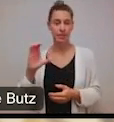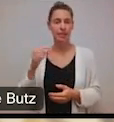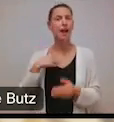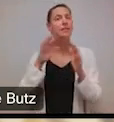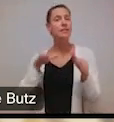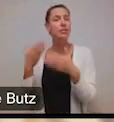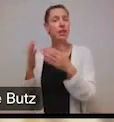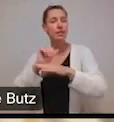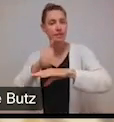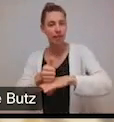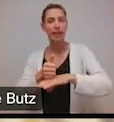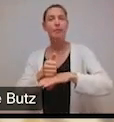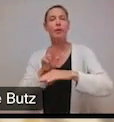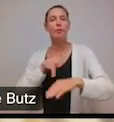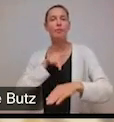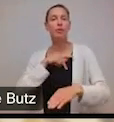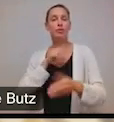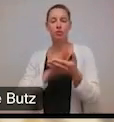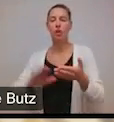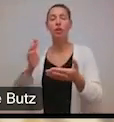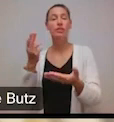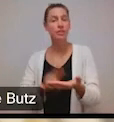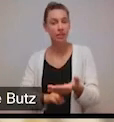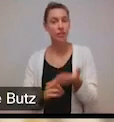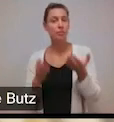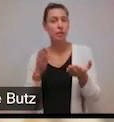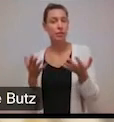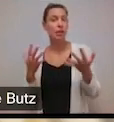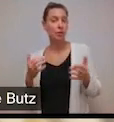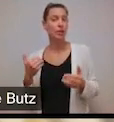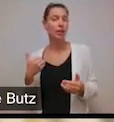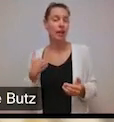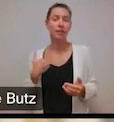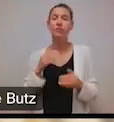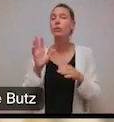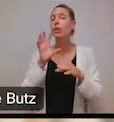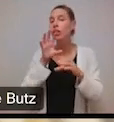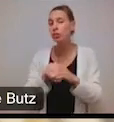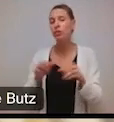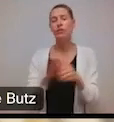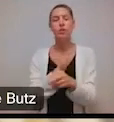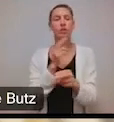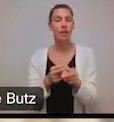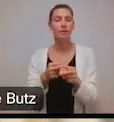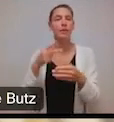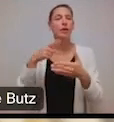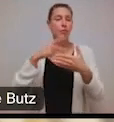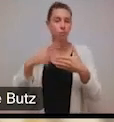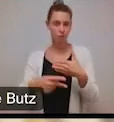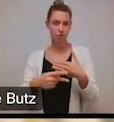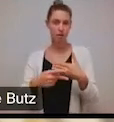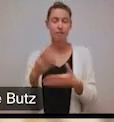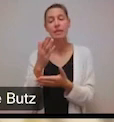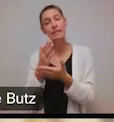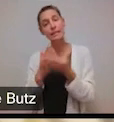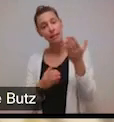If you haven't already, some of you maybe already have, with your full name, your program. Some students choose to put their student